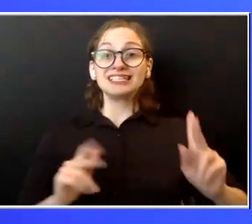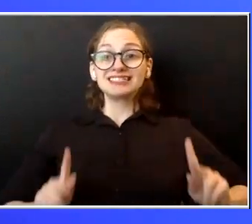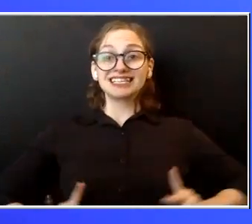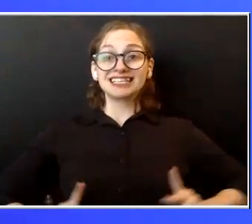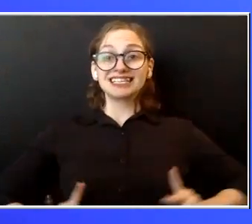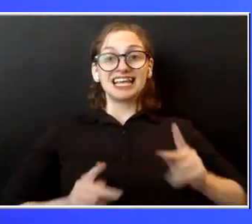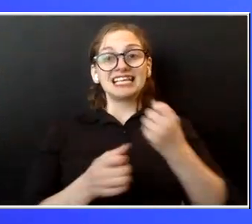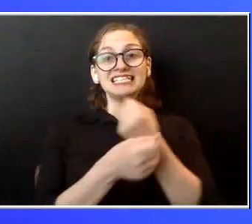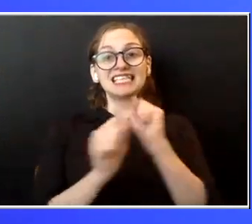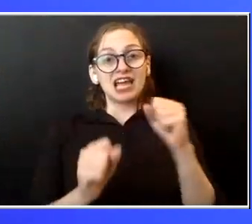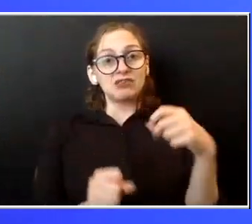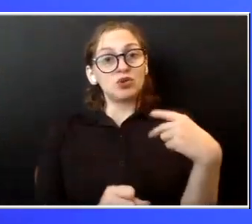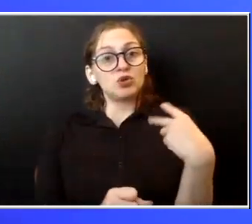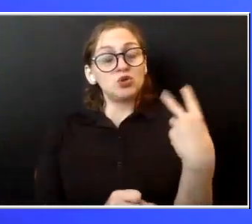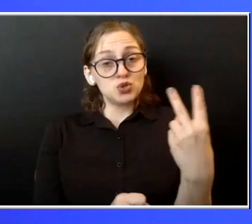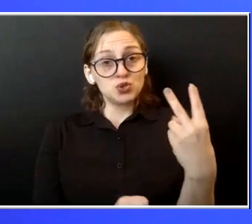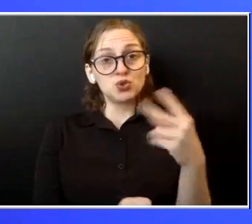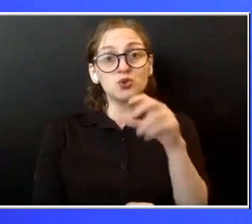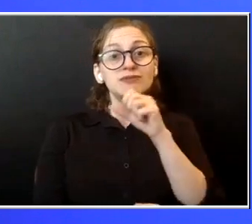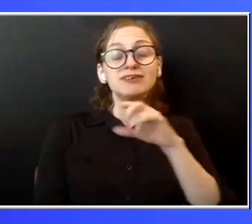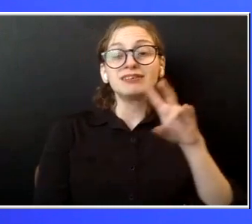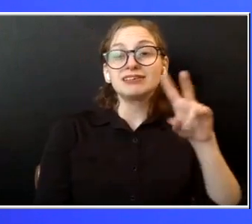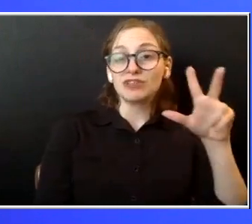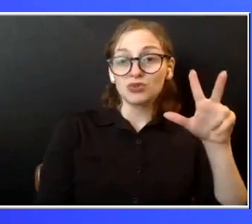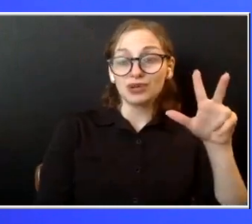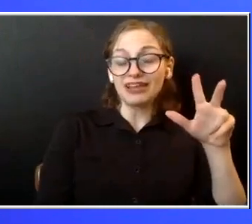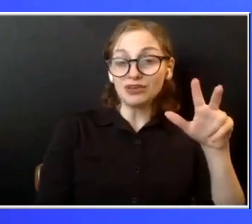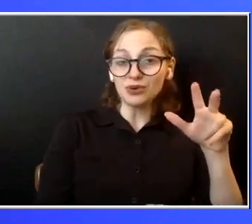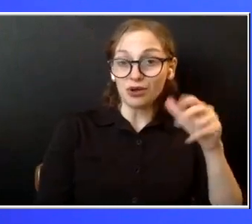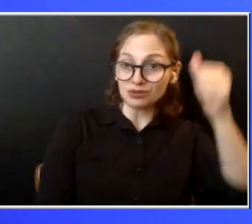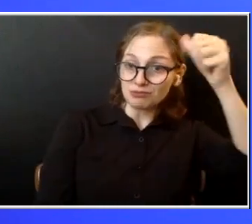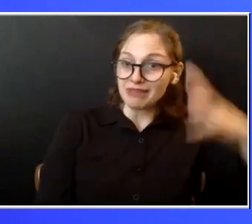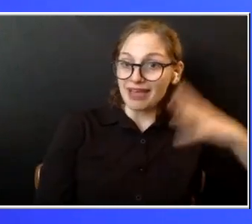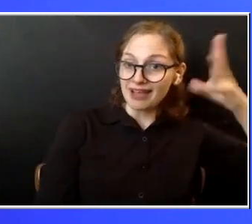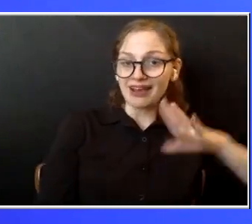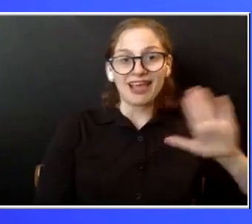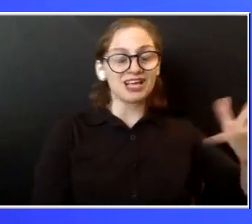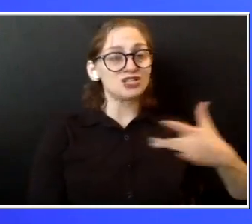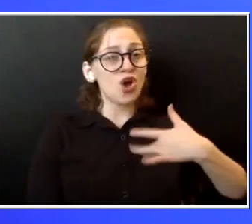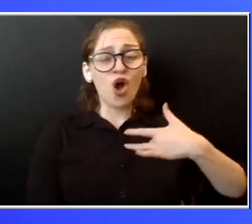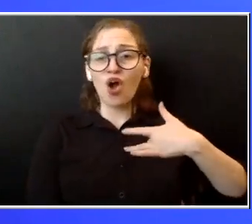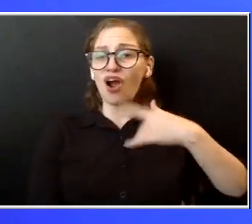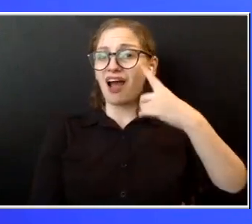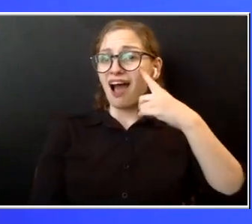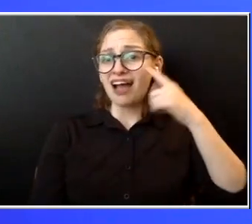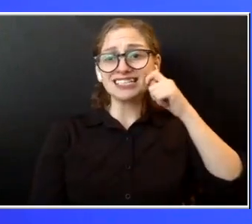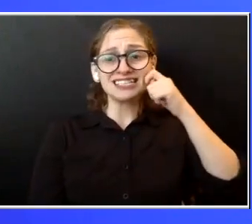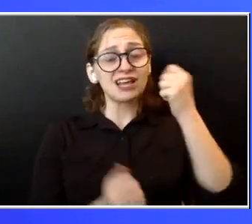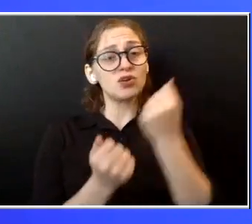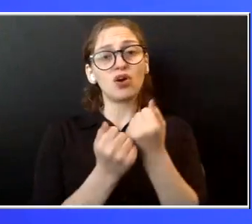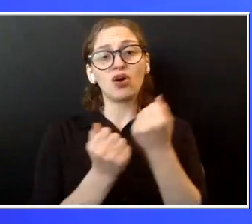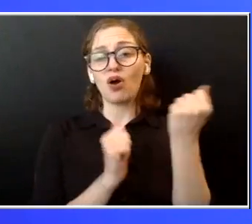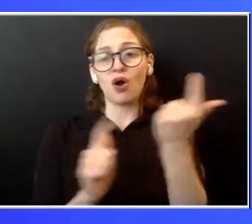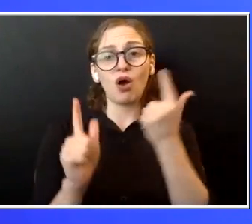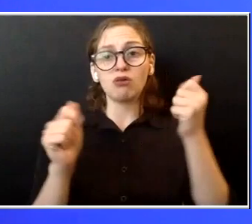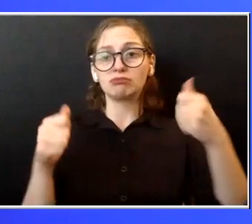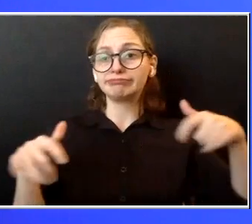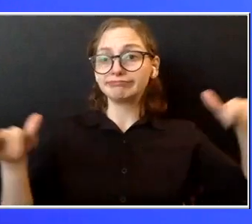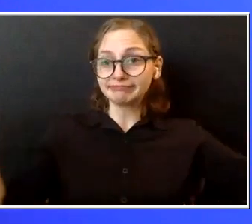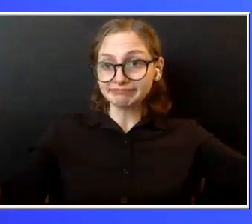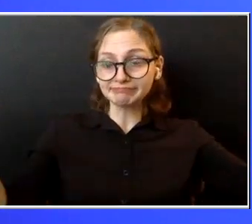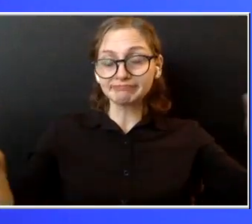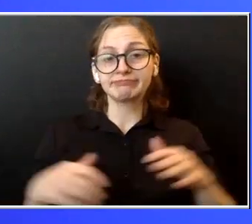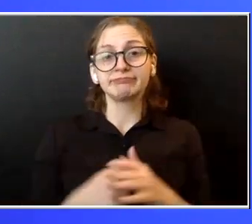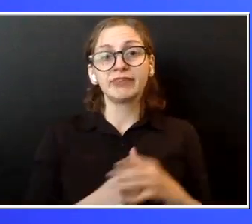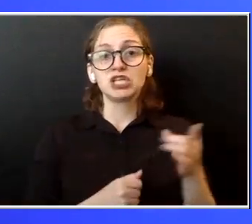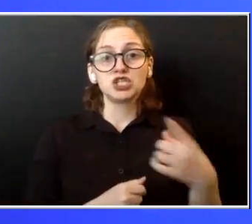gentlemen. Parts of his heart went other places, eyes, skin, etc. And she said, Steve, that